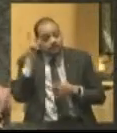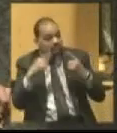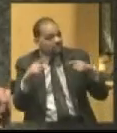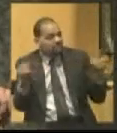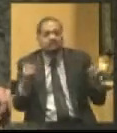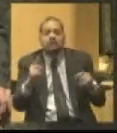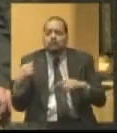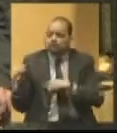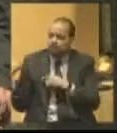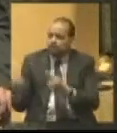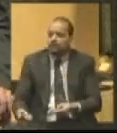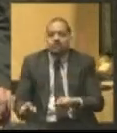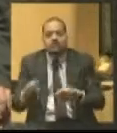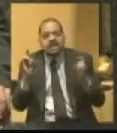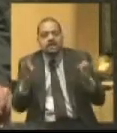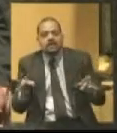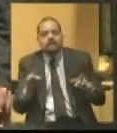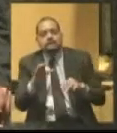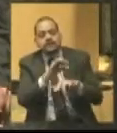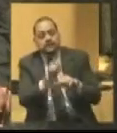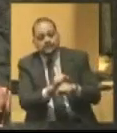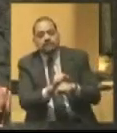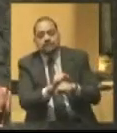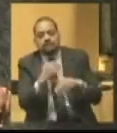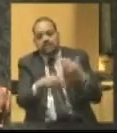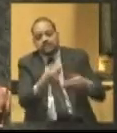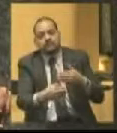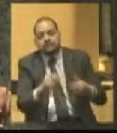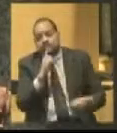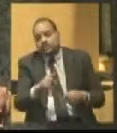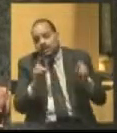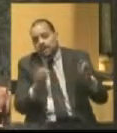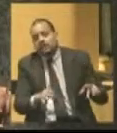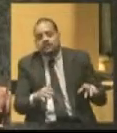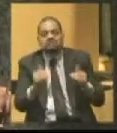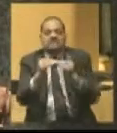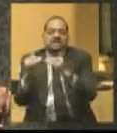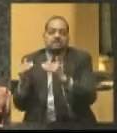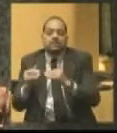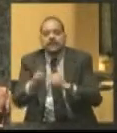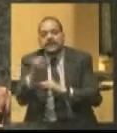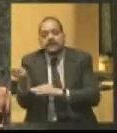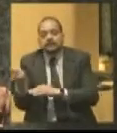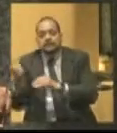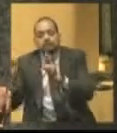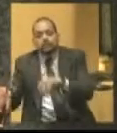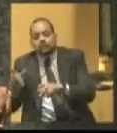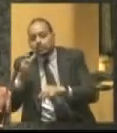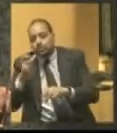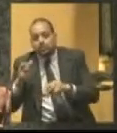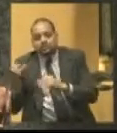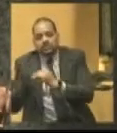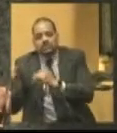as long as he could remember, hated it, he said, as much as any abolitionist. Here was the driving passion that, for all